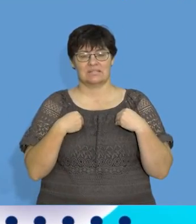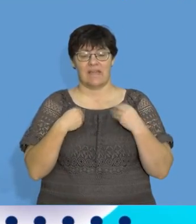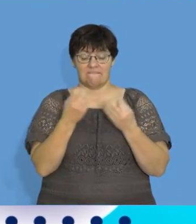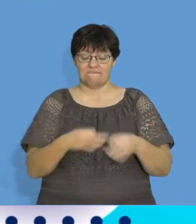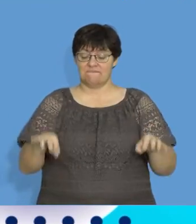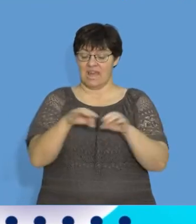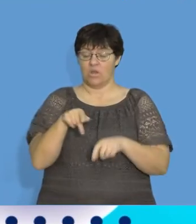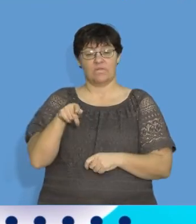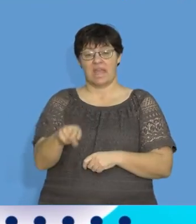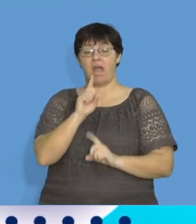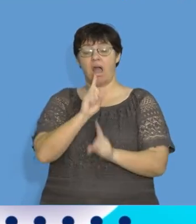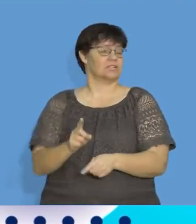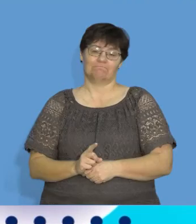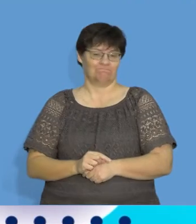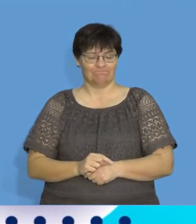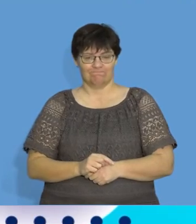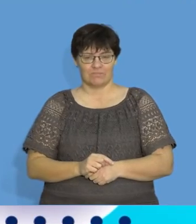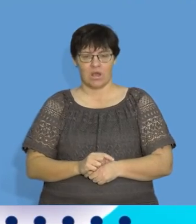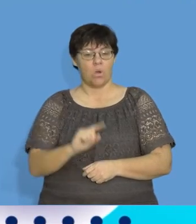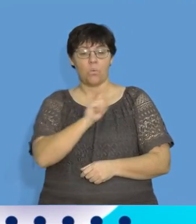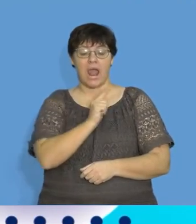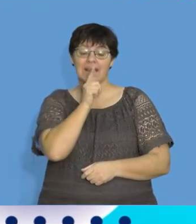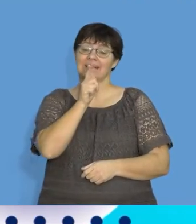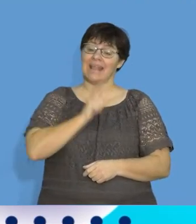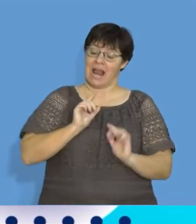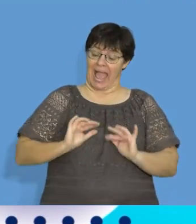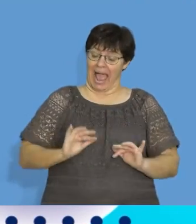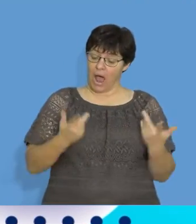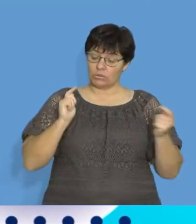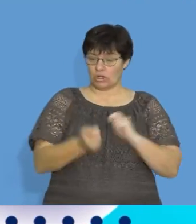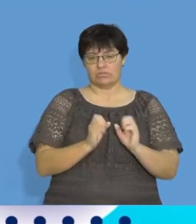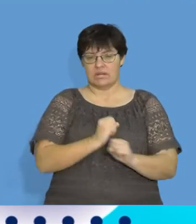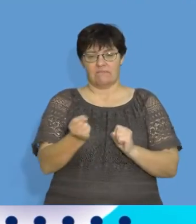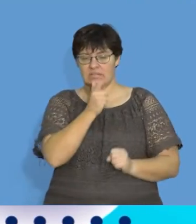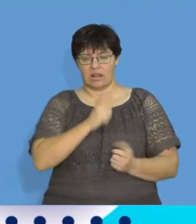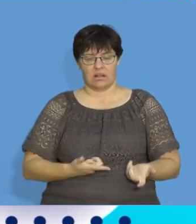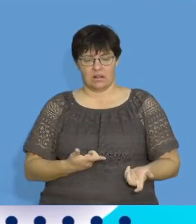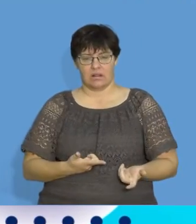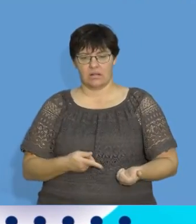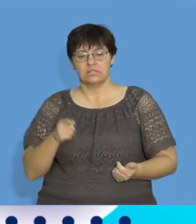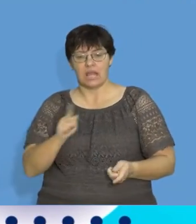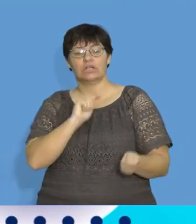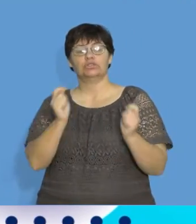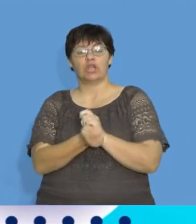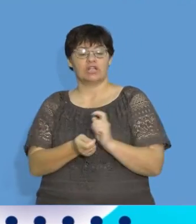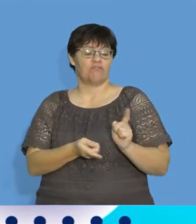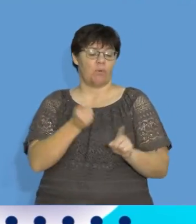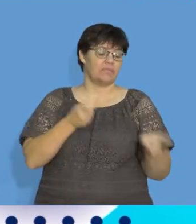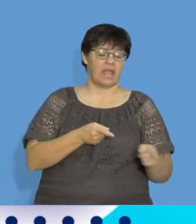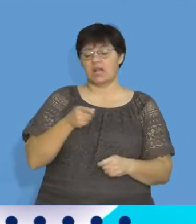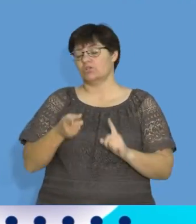value that you work out as the answer, because you're not telling me how it changed, you're telling me what it